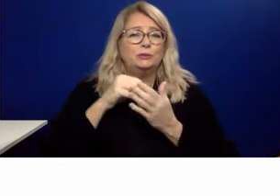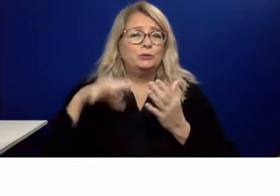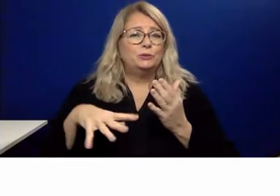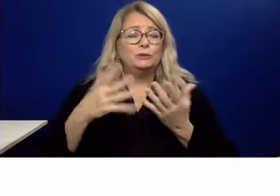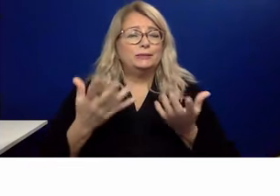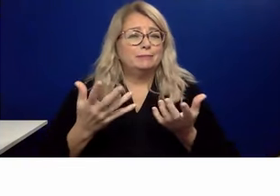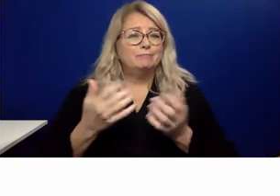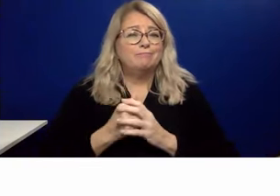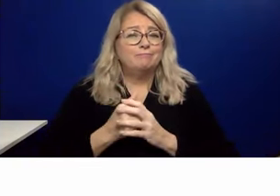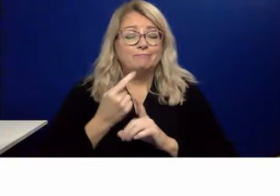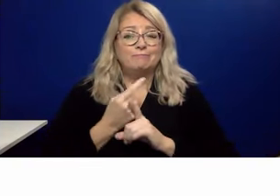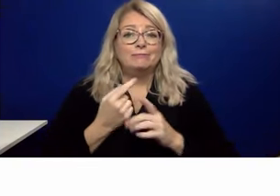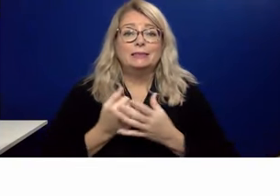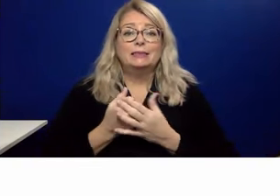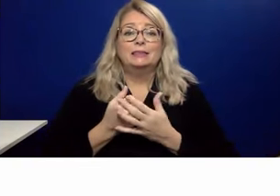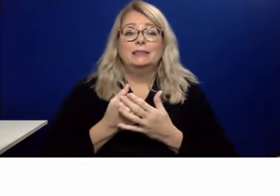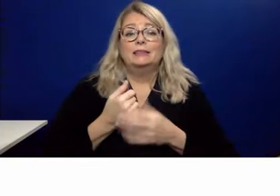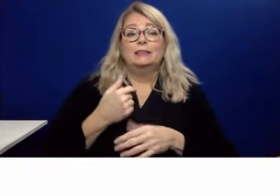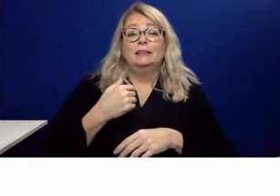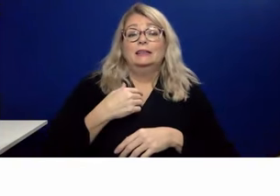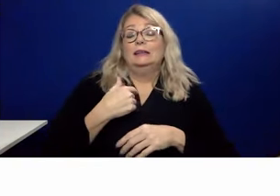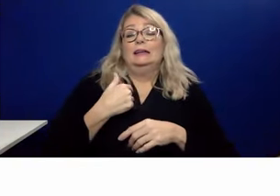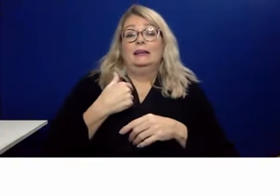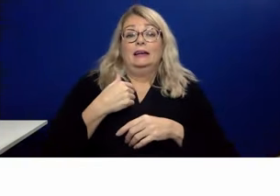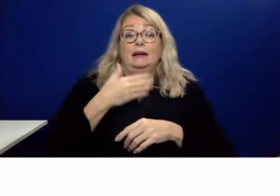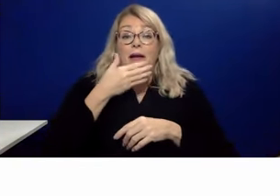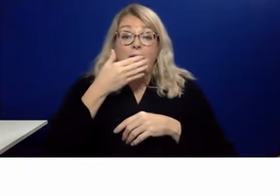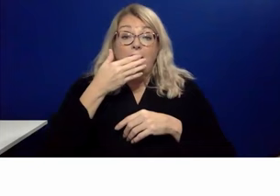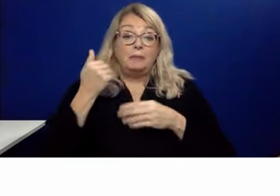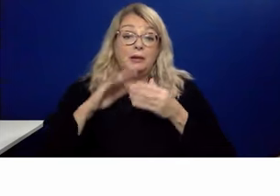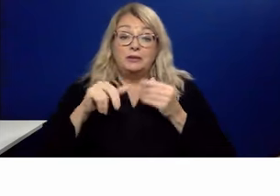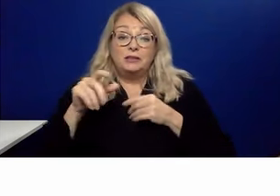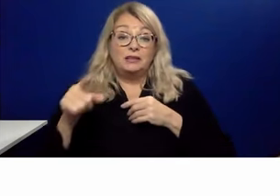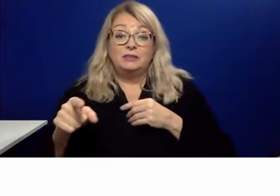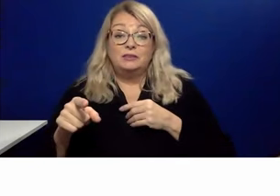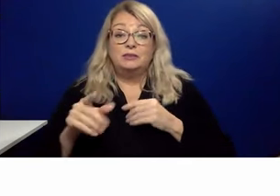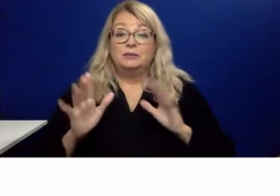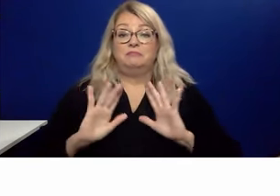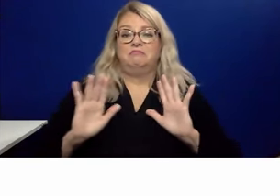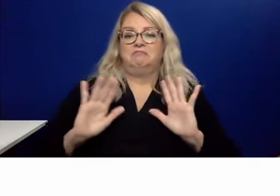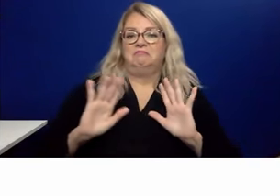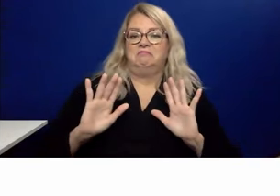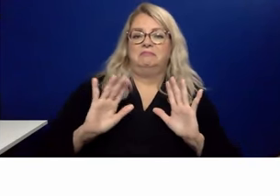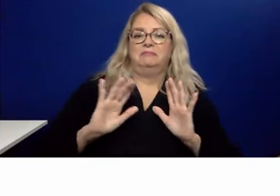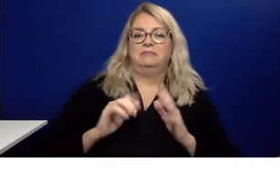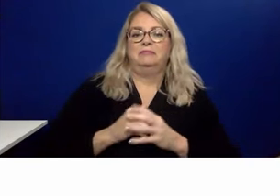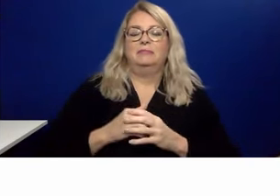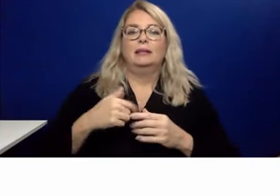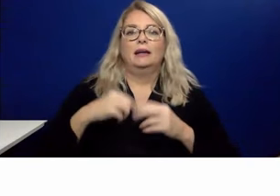I don't want to be the kind of nurses, I'm better than you kind of nurse, right? No, I wouldn't do that, right? This is their home. I'm going to